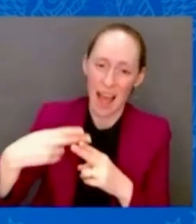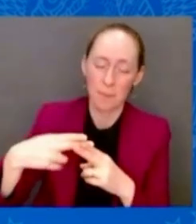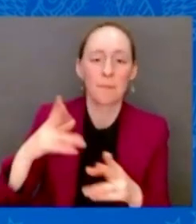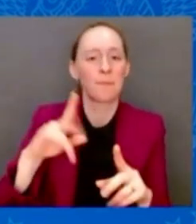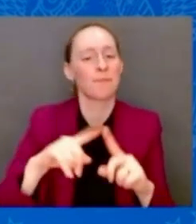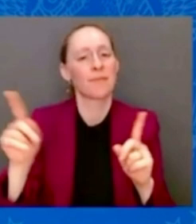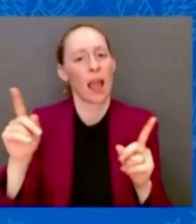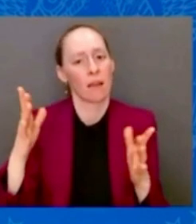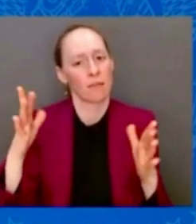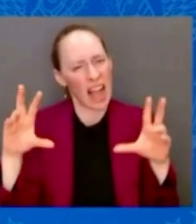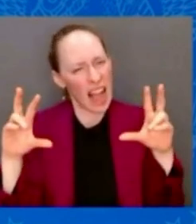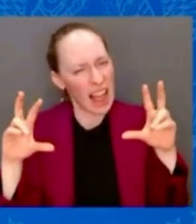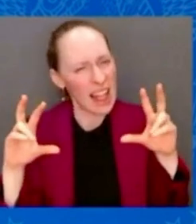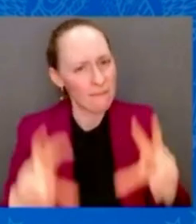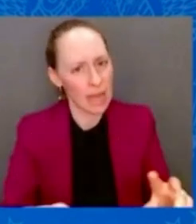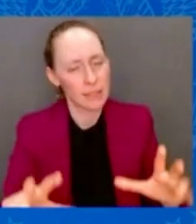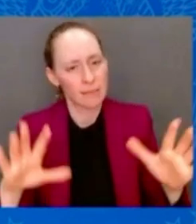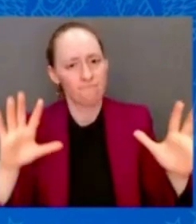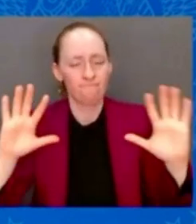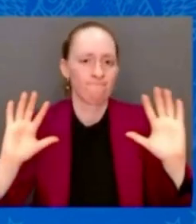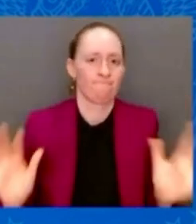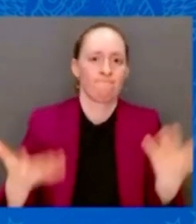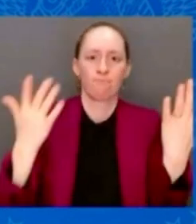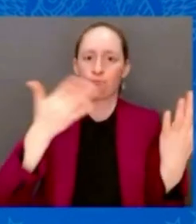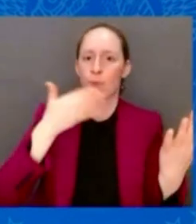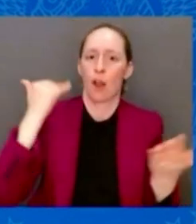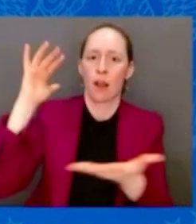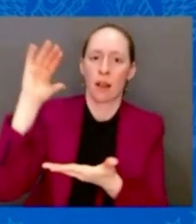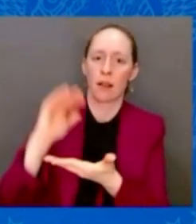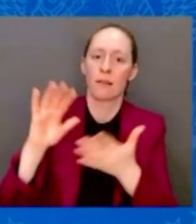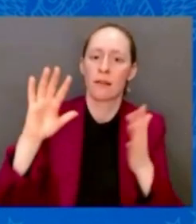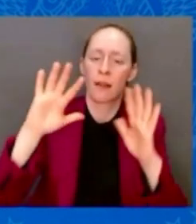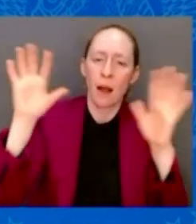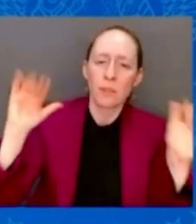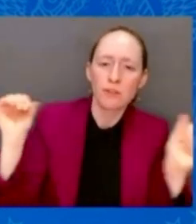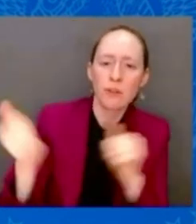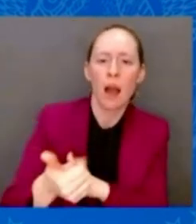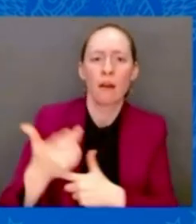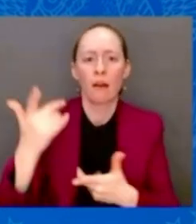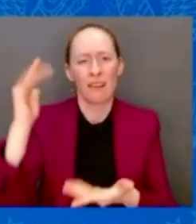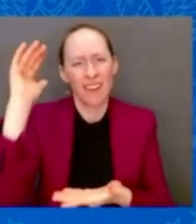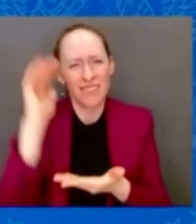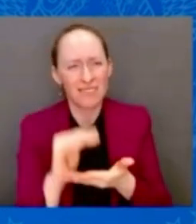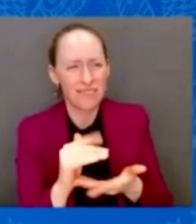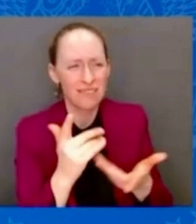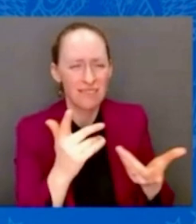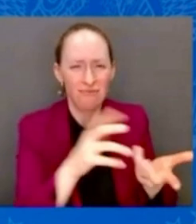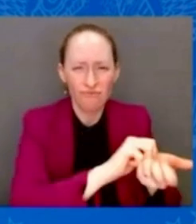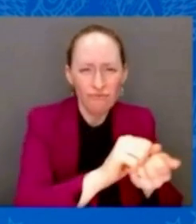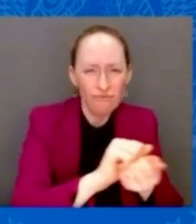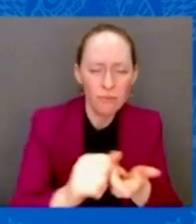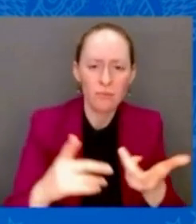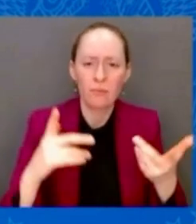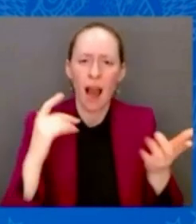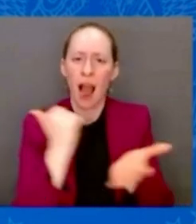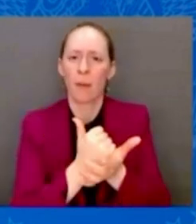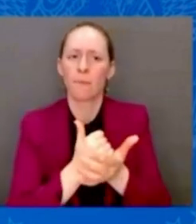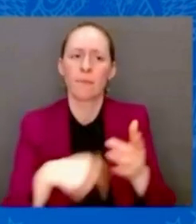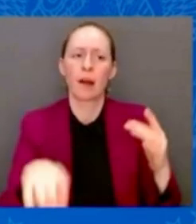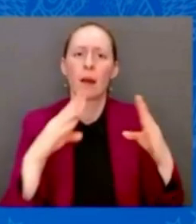risk in nearby communities to protect you. We made a lot of progress, but there's so much more to do. When you respond to a